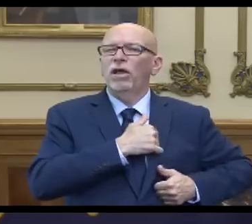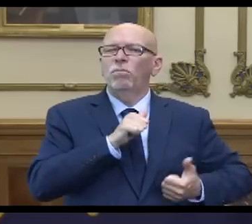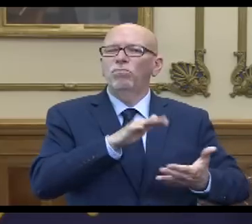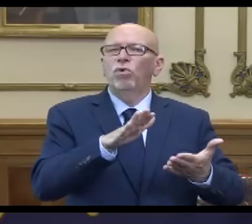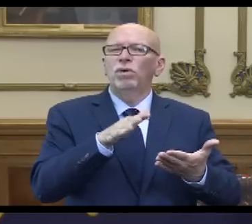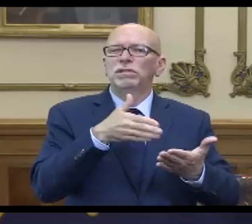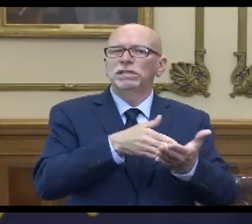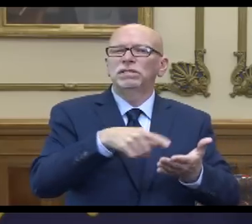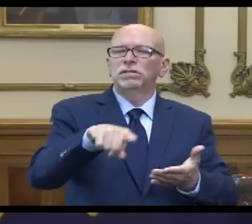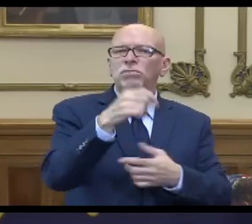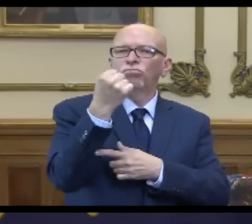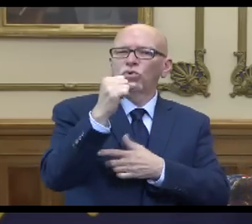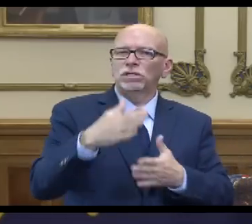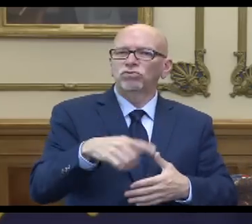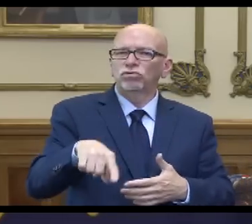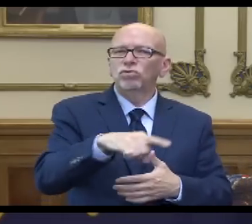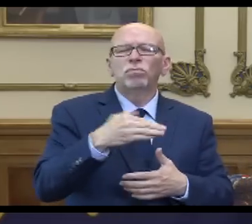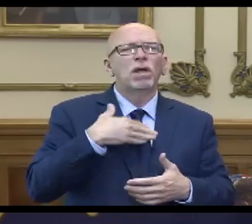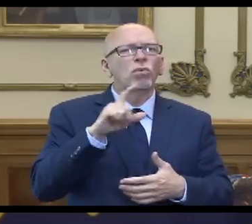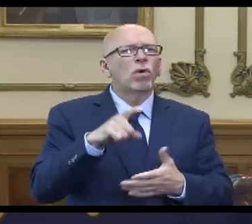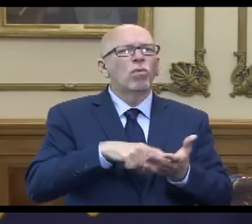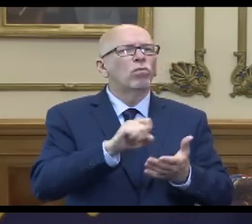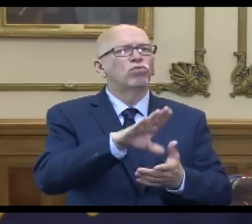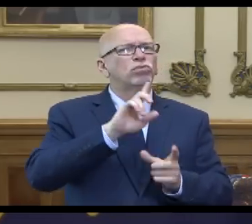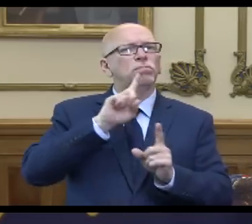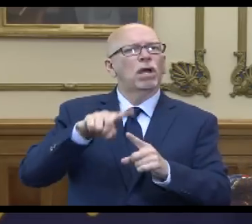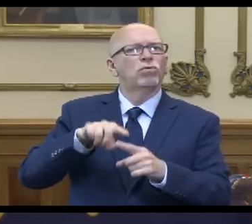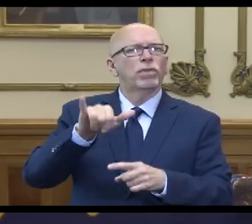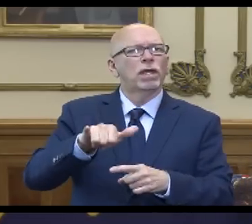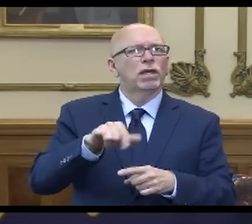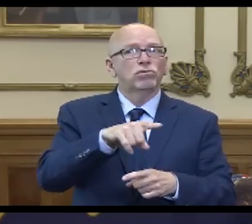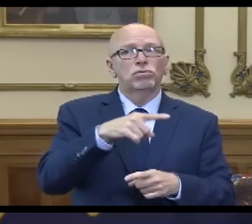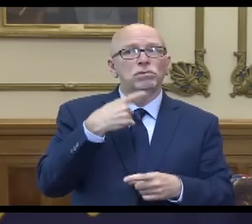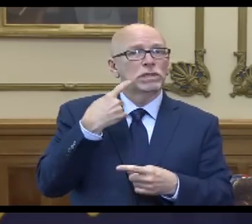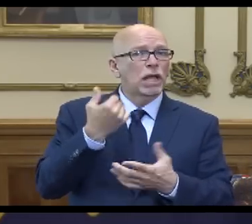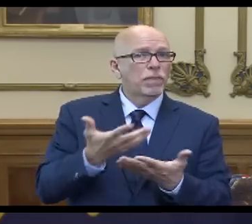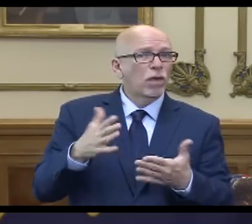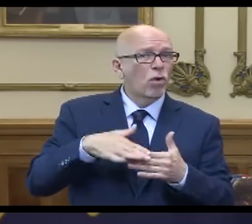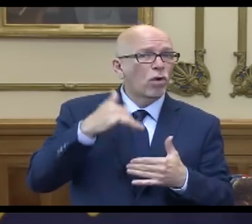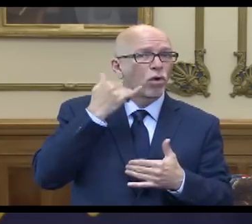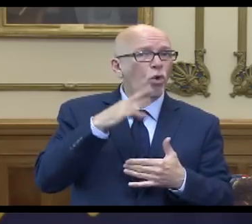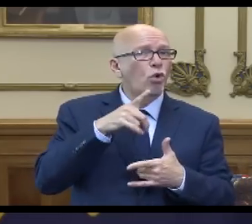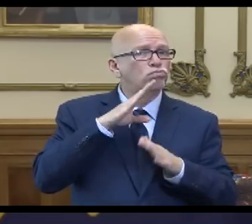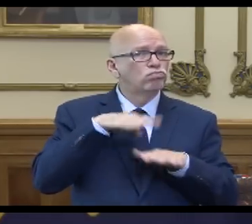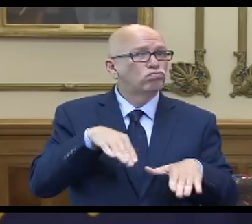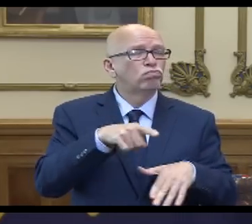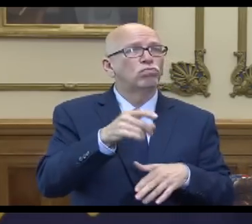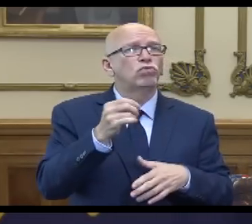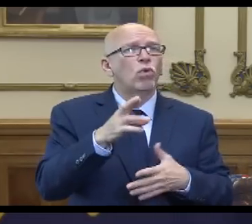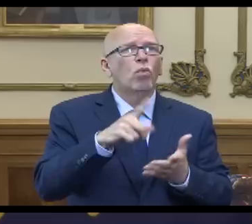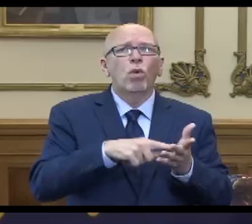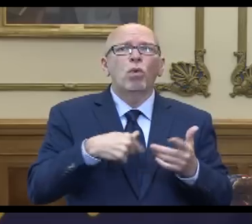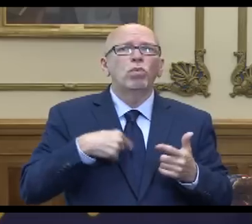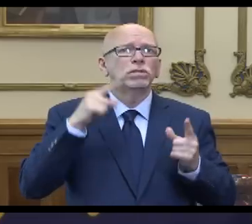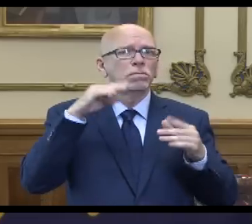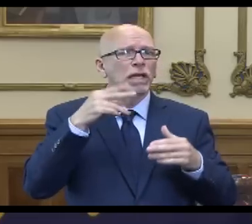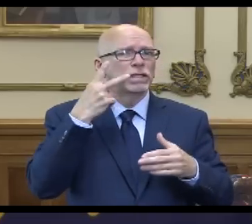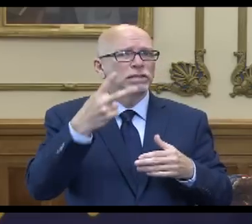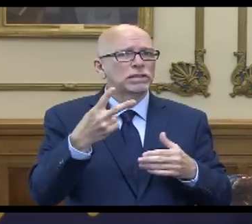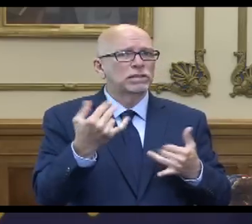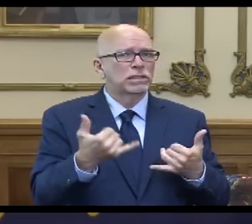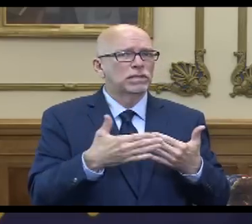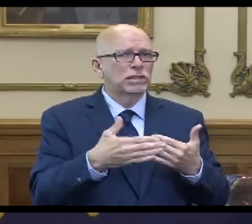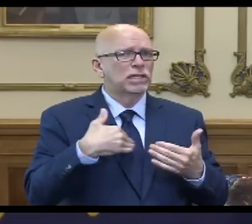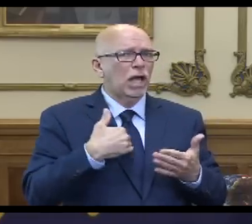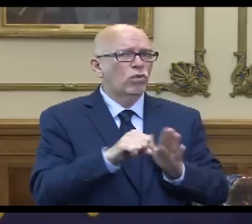the protesters. So my question is, what was your response to that? Did you say anything on the call Monday? And what can we expect to see here in